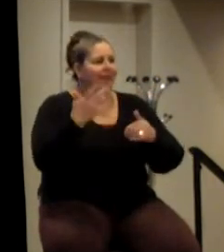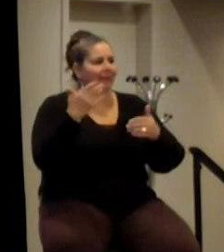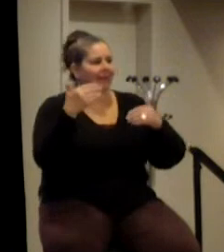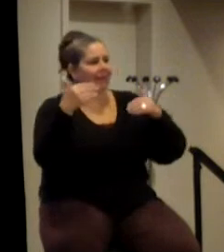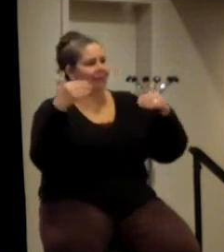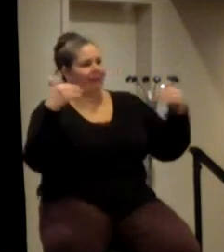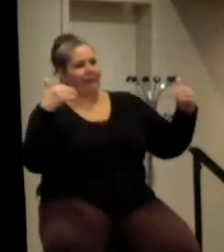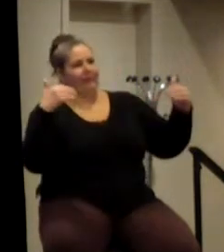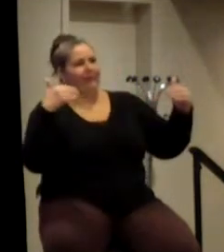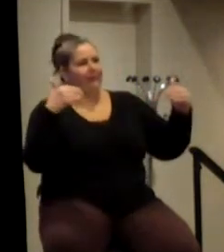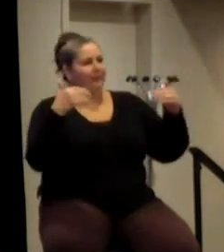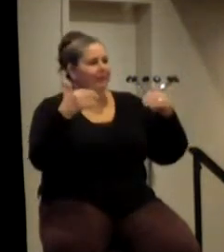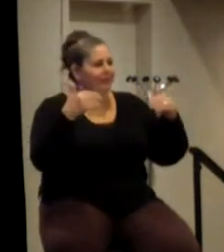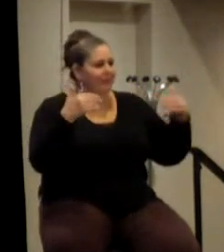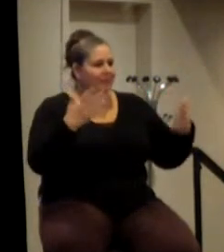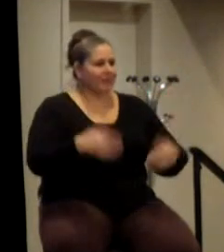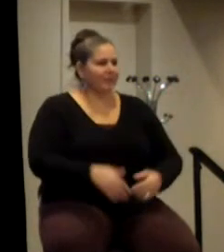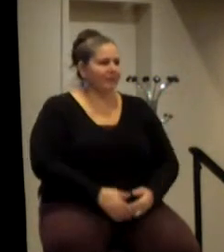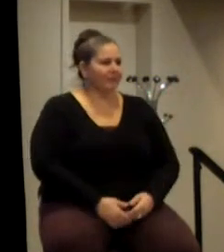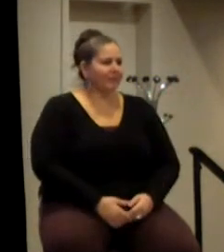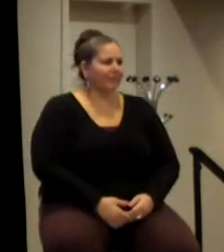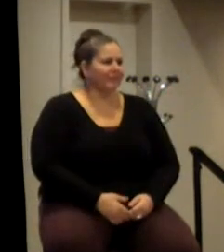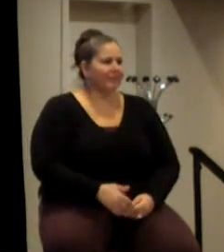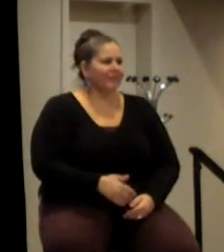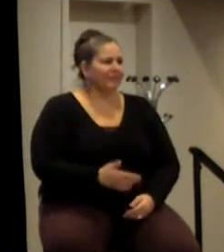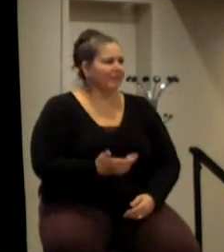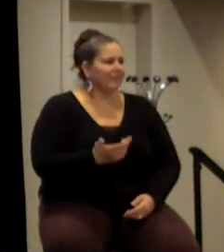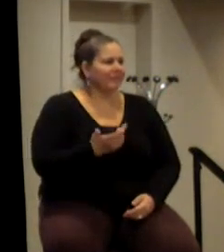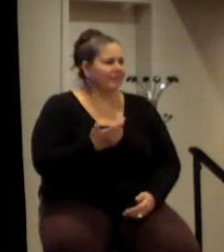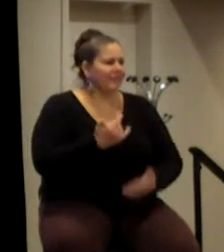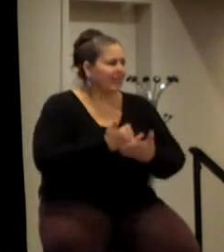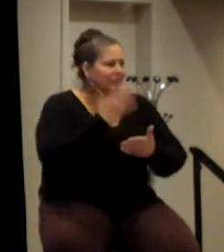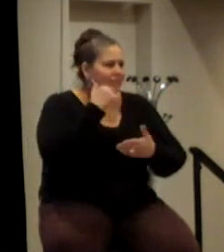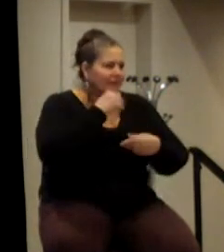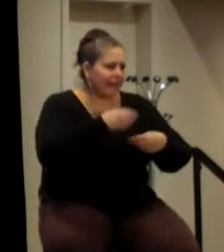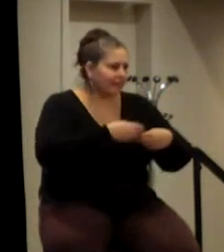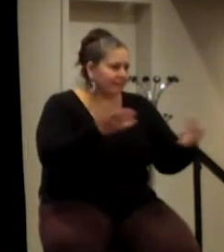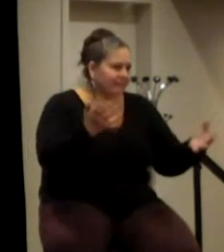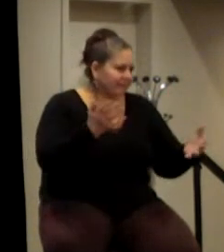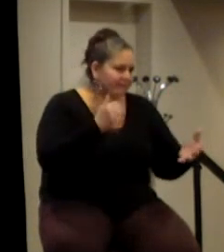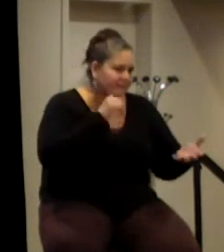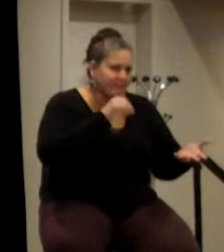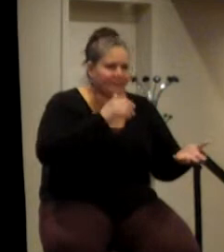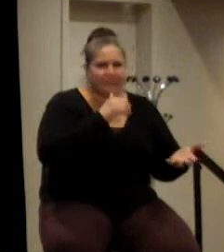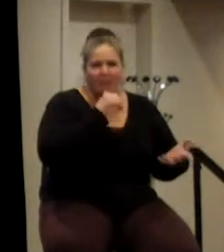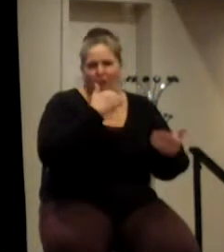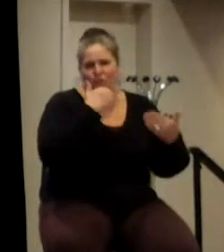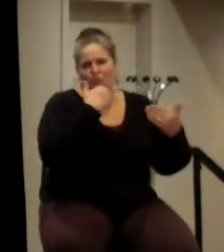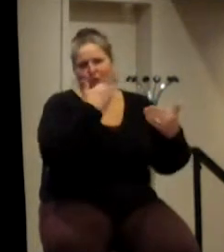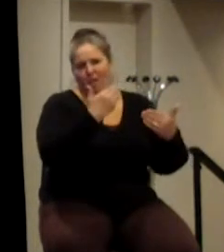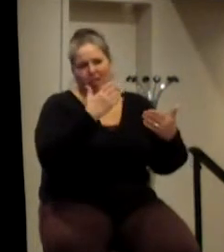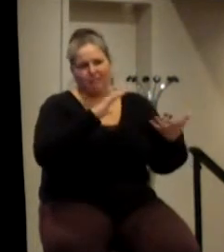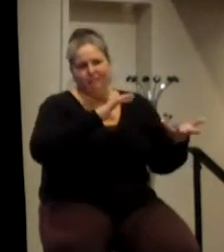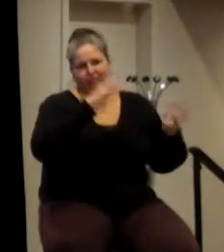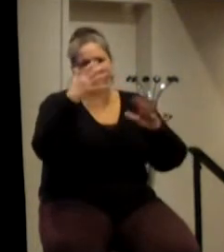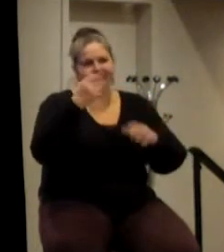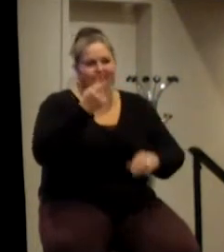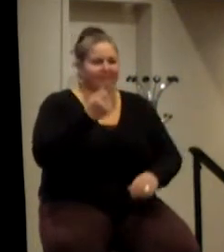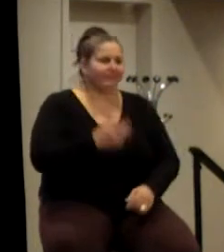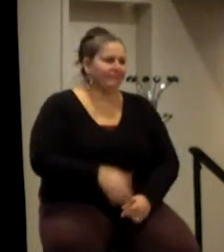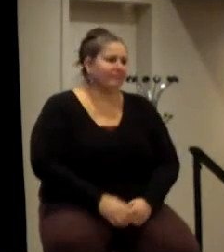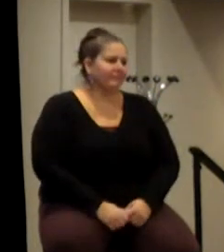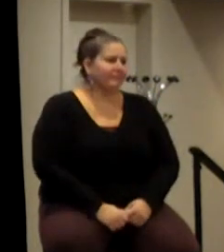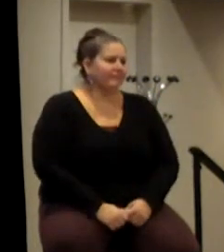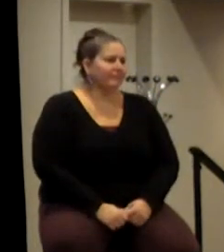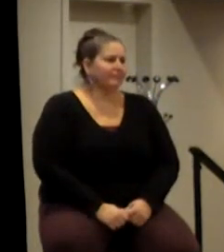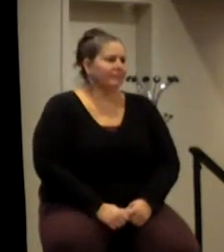that level, that just all kind of rolled downhill. But our data is good. 74,000 residents so